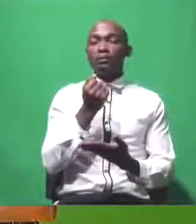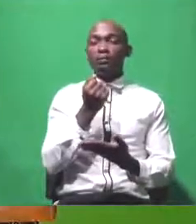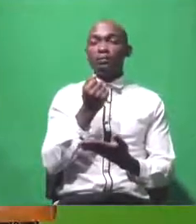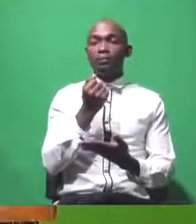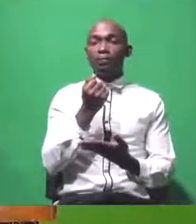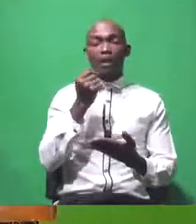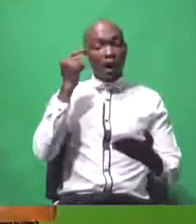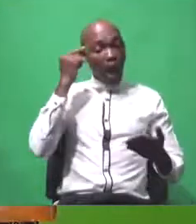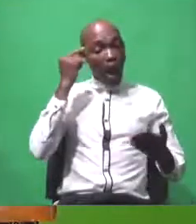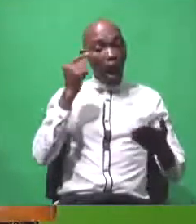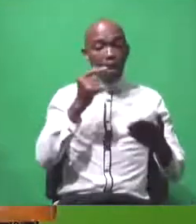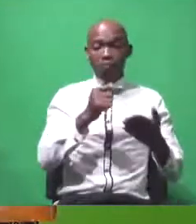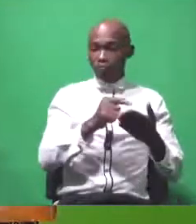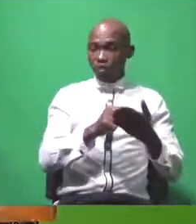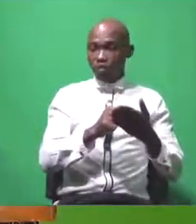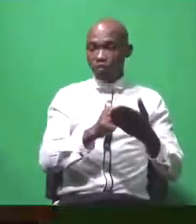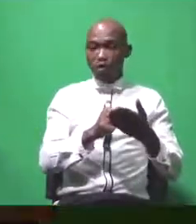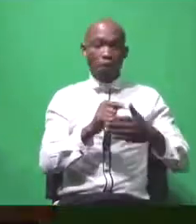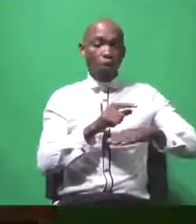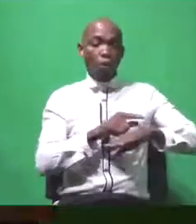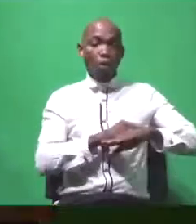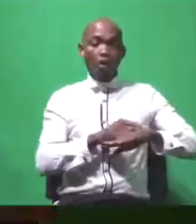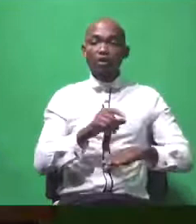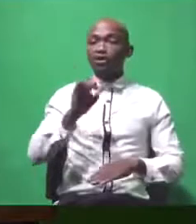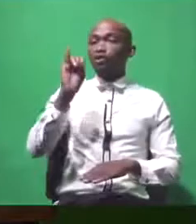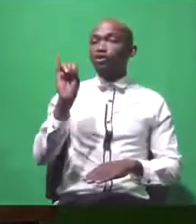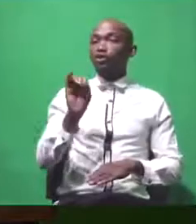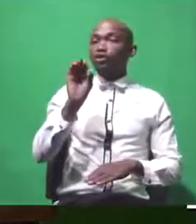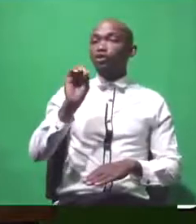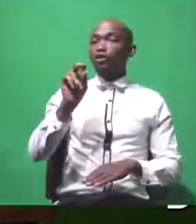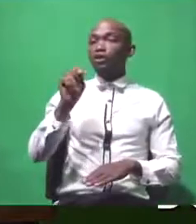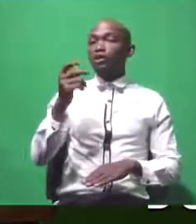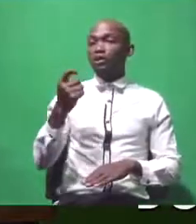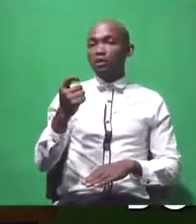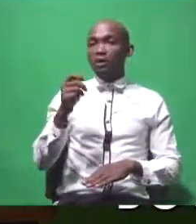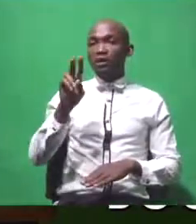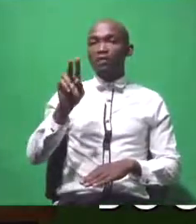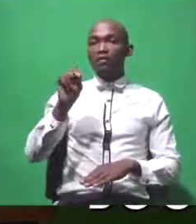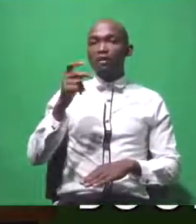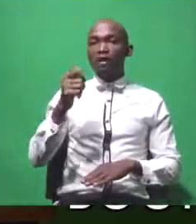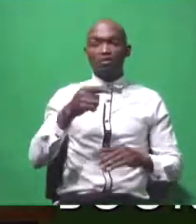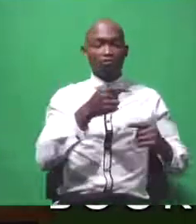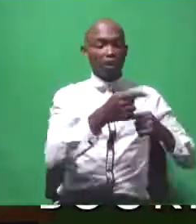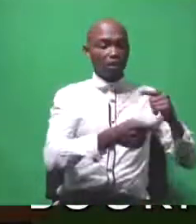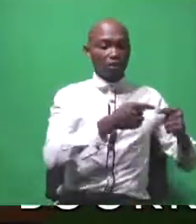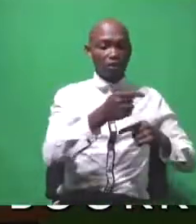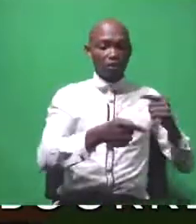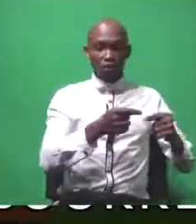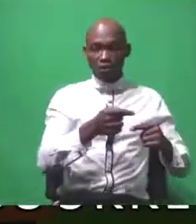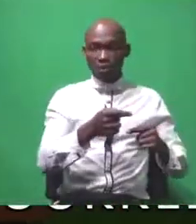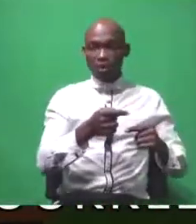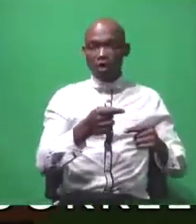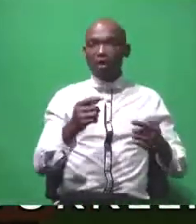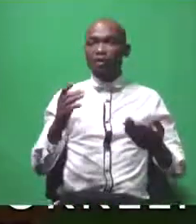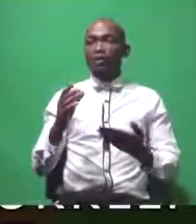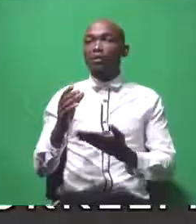I mean, when the joint venture continue, either the profit or